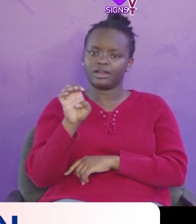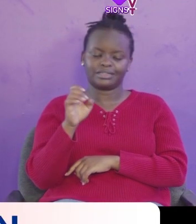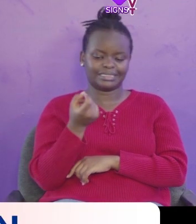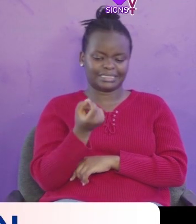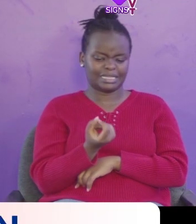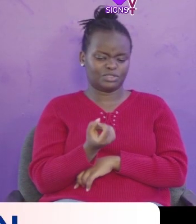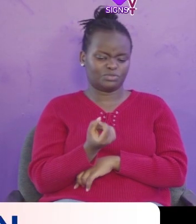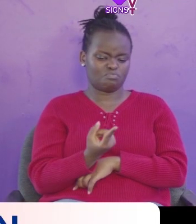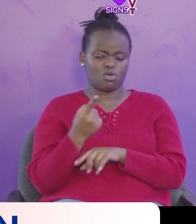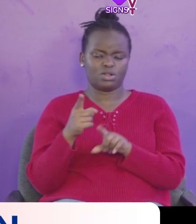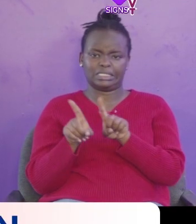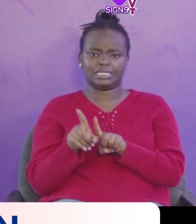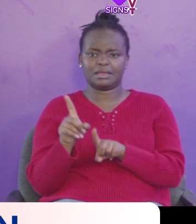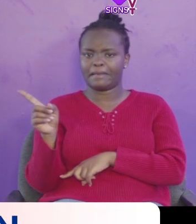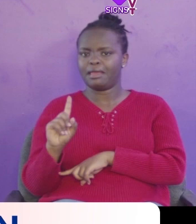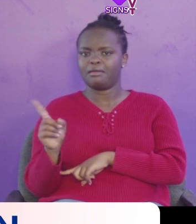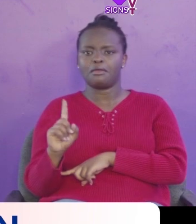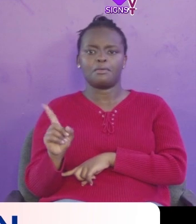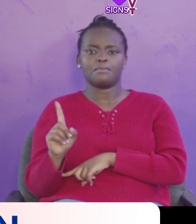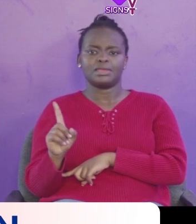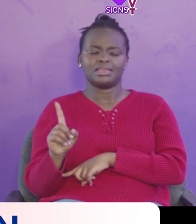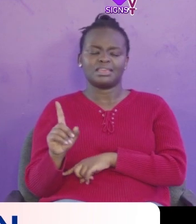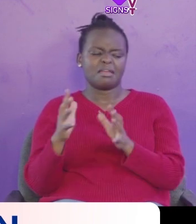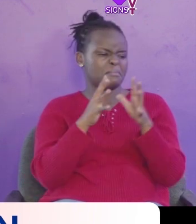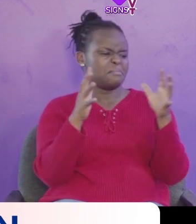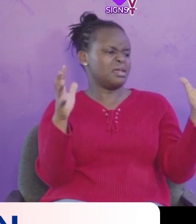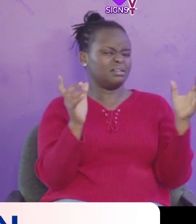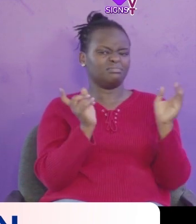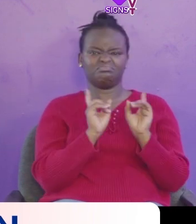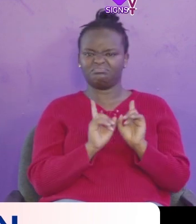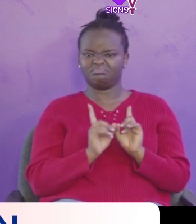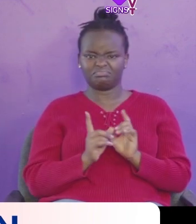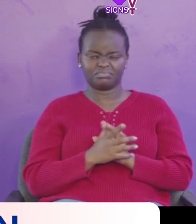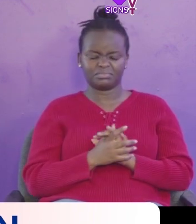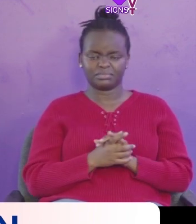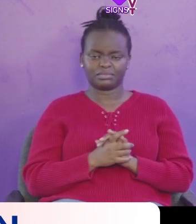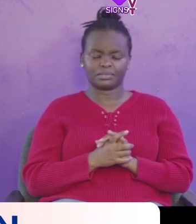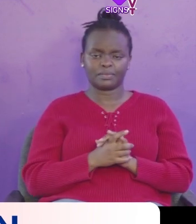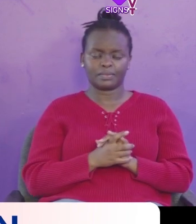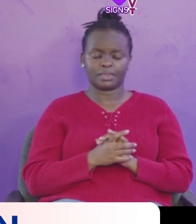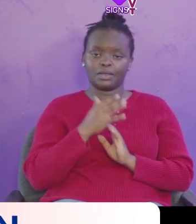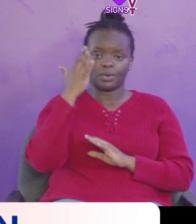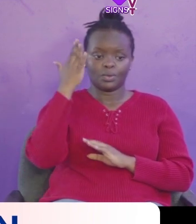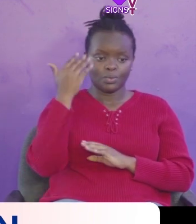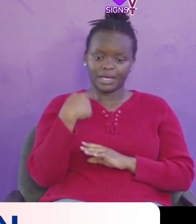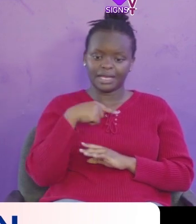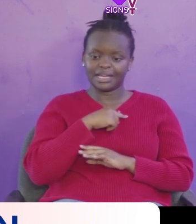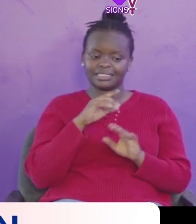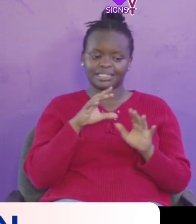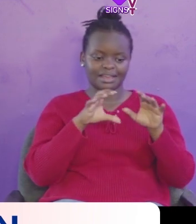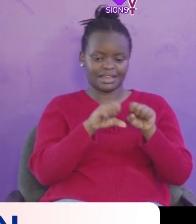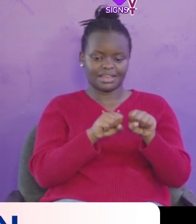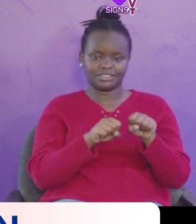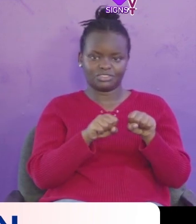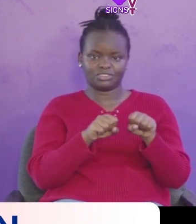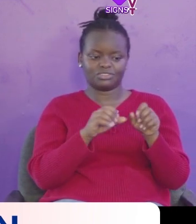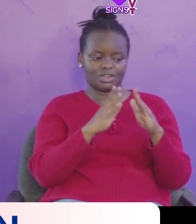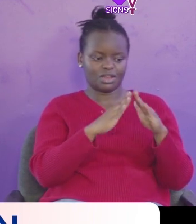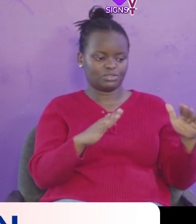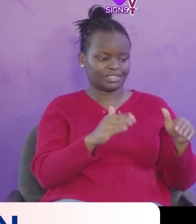kama Nairobi. Okay. Siga kubwa. Okay. So, mbona tunaweza chukua hizi nyumba tupatia watu